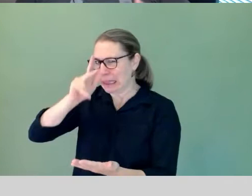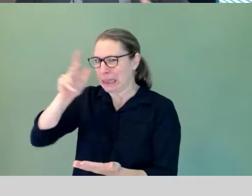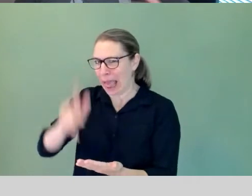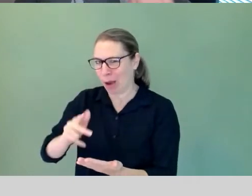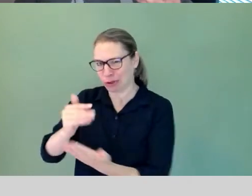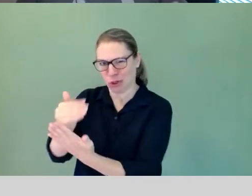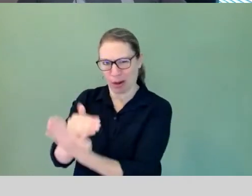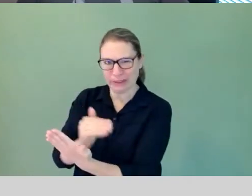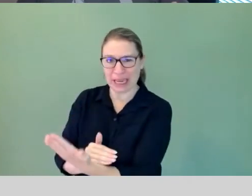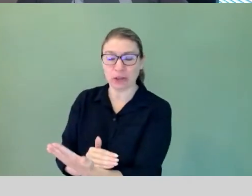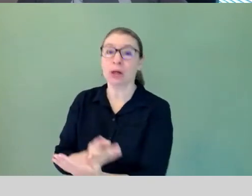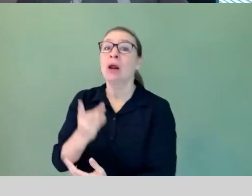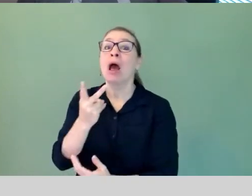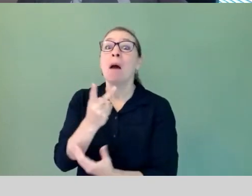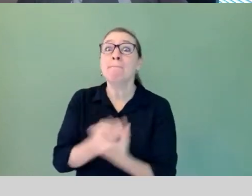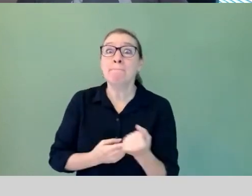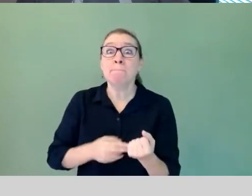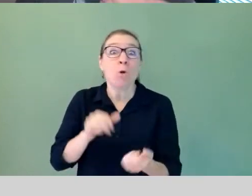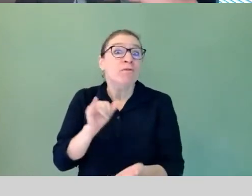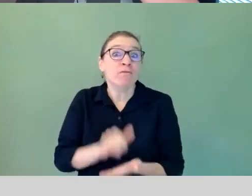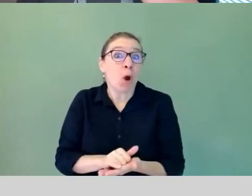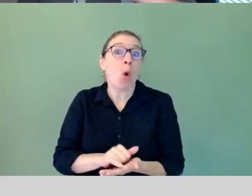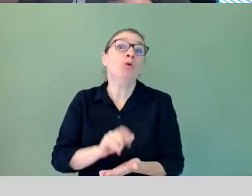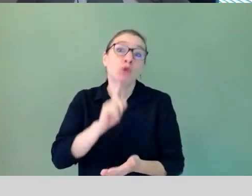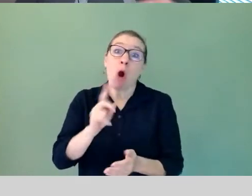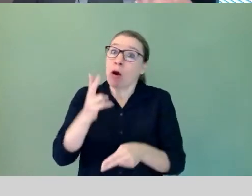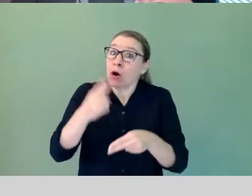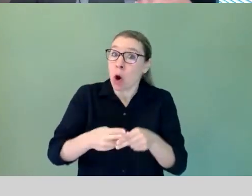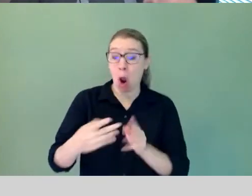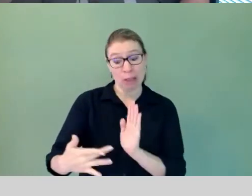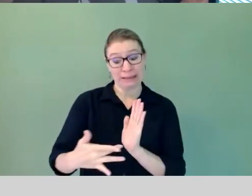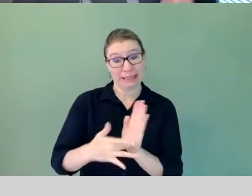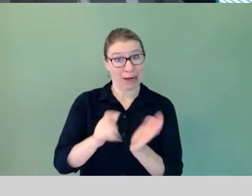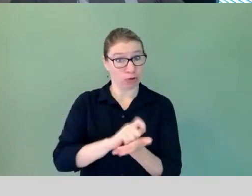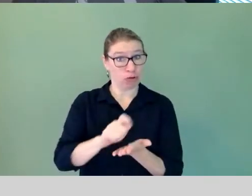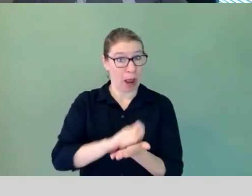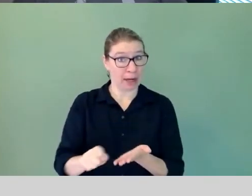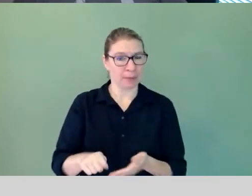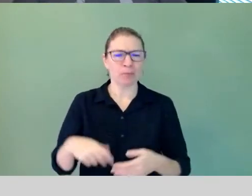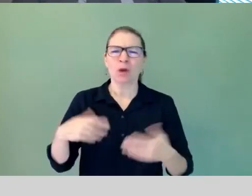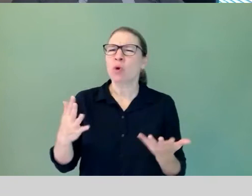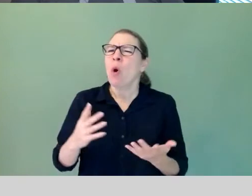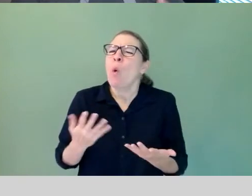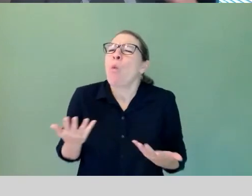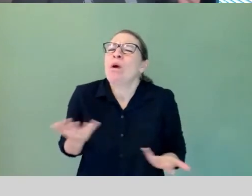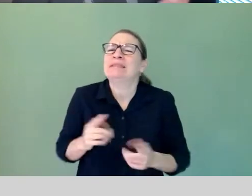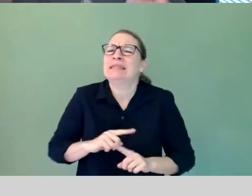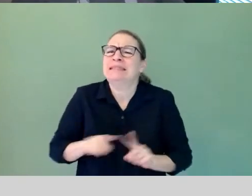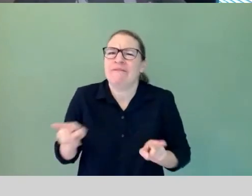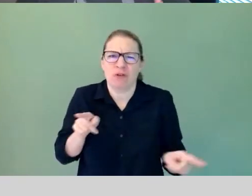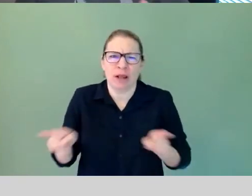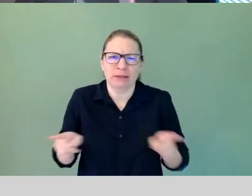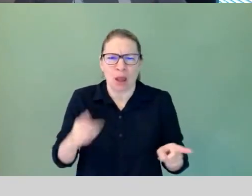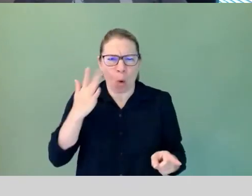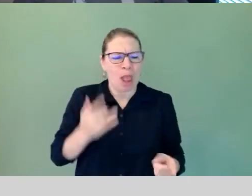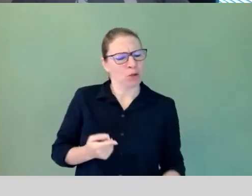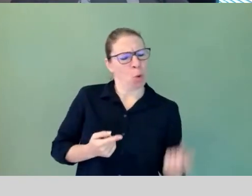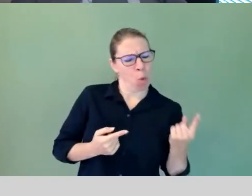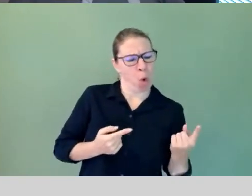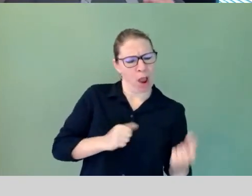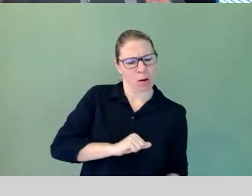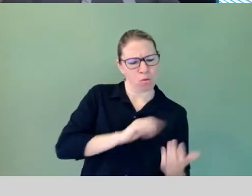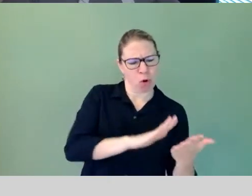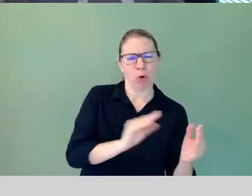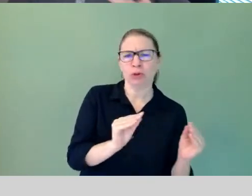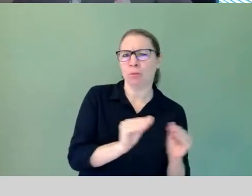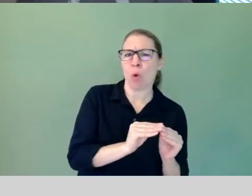these are products of technical writing. So what is the difference though? What makes one better than the other? Why